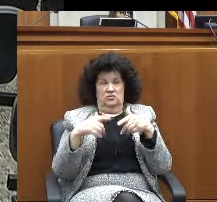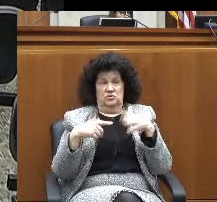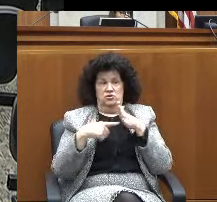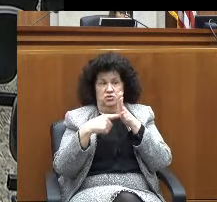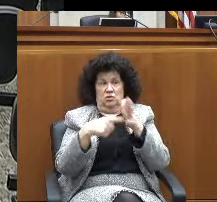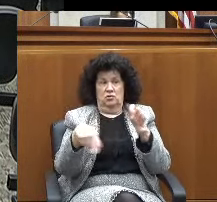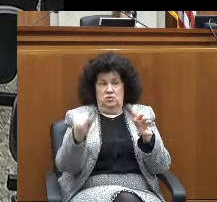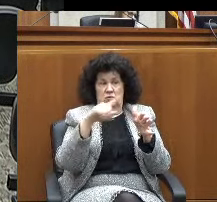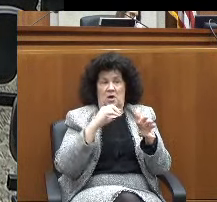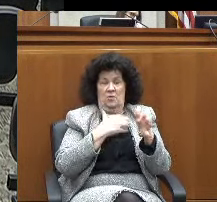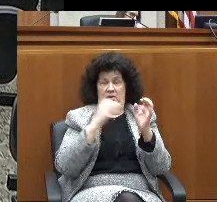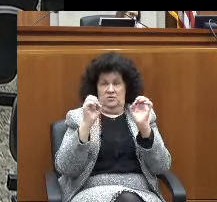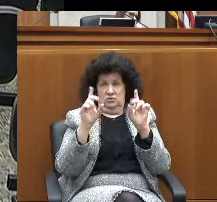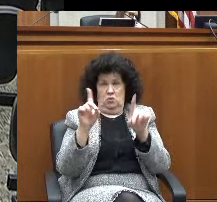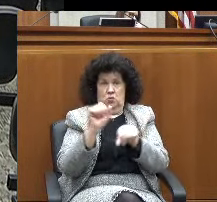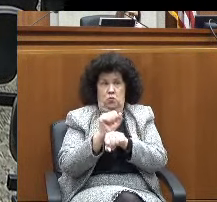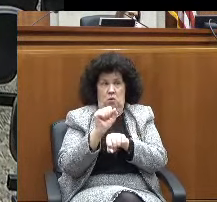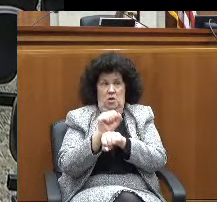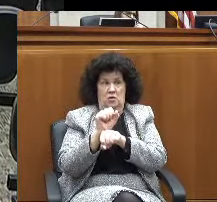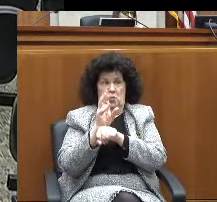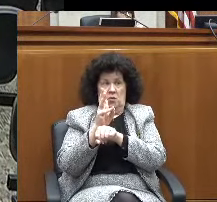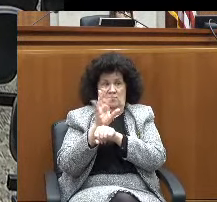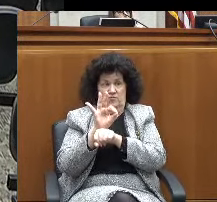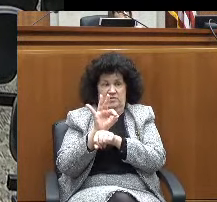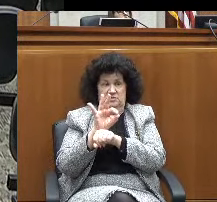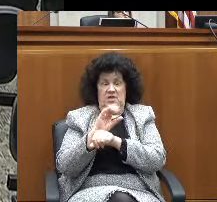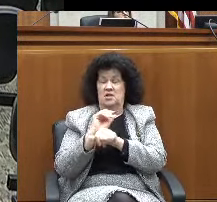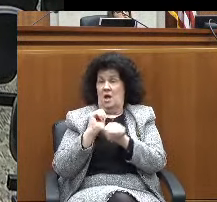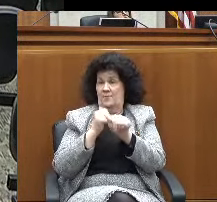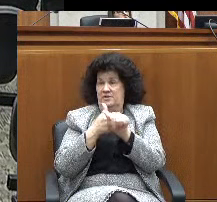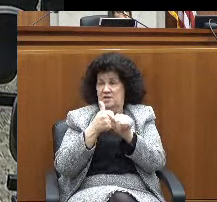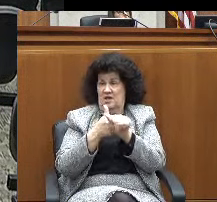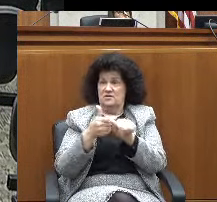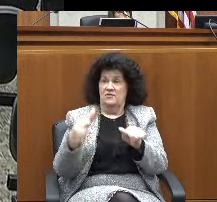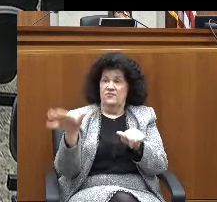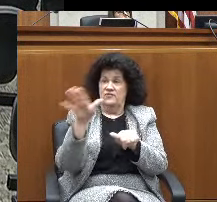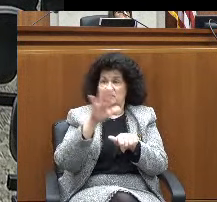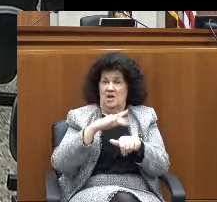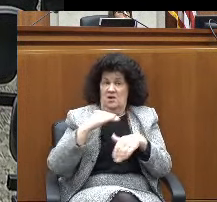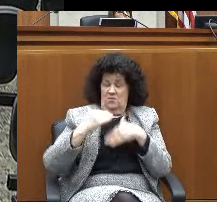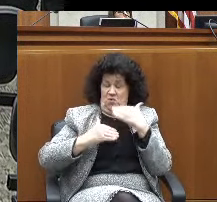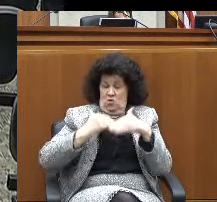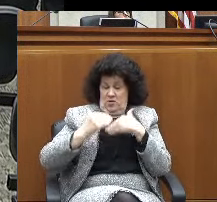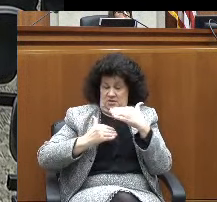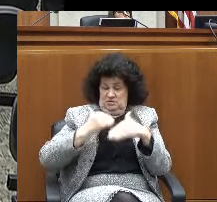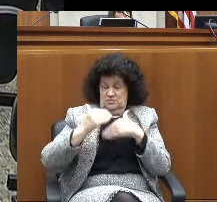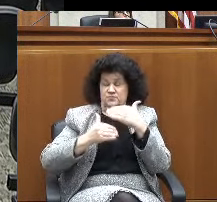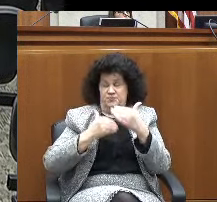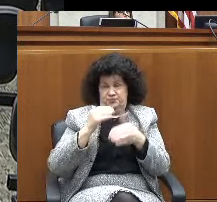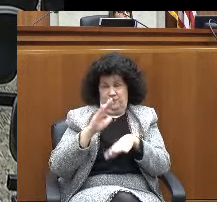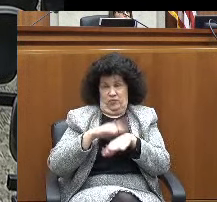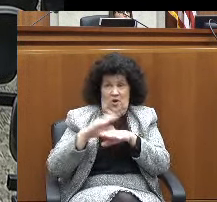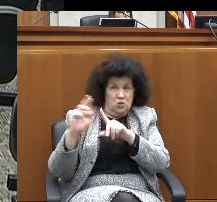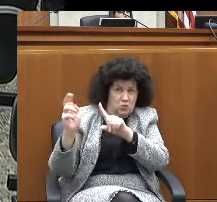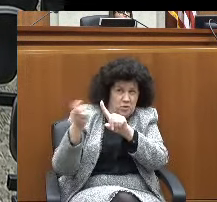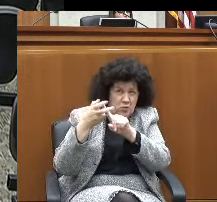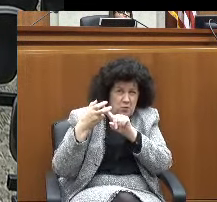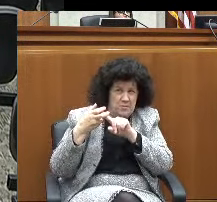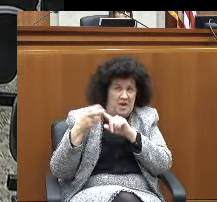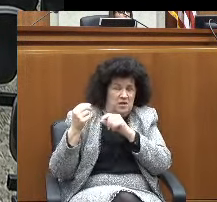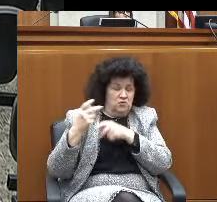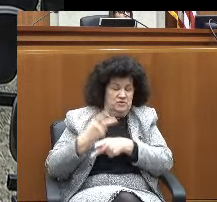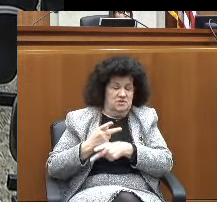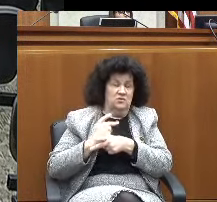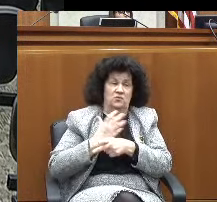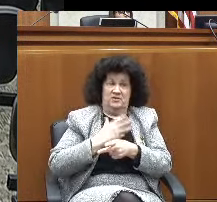our educator workforce and an update on the progress of our state's comprehensive recruitment and retention strategy.